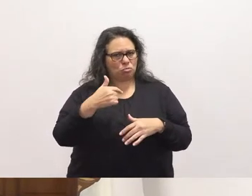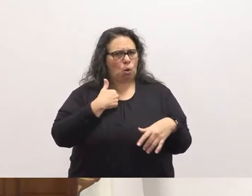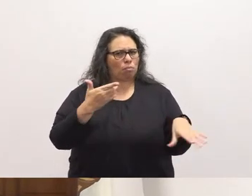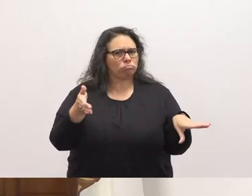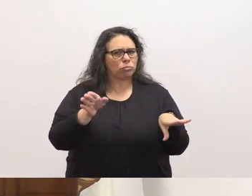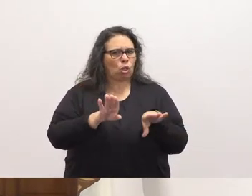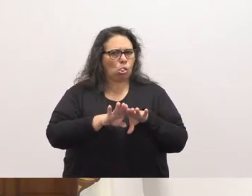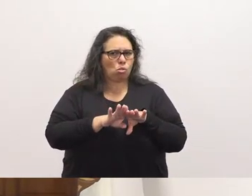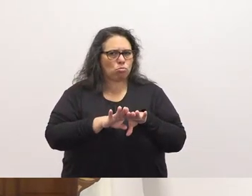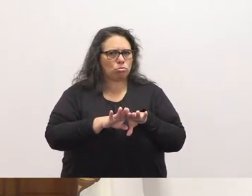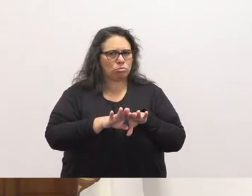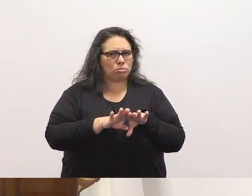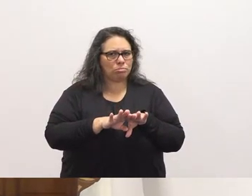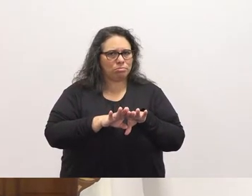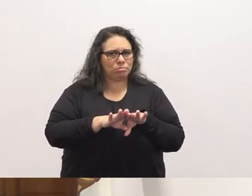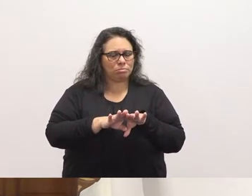just